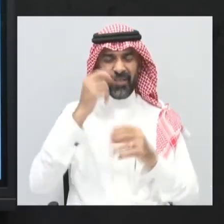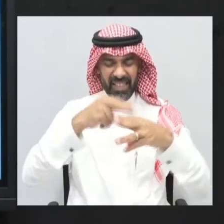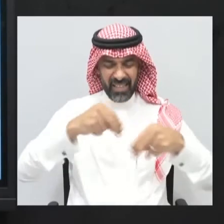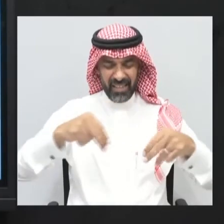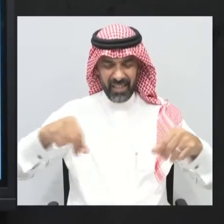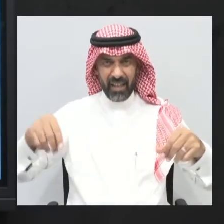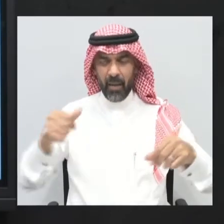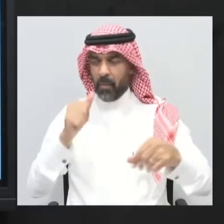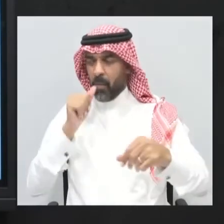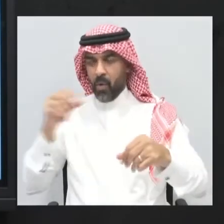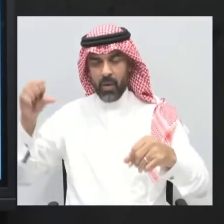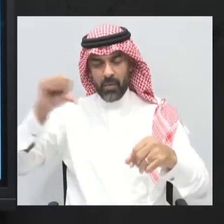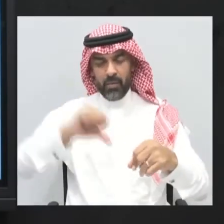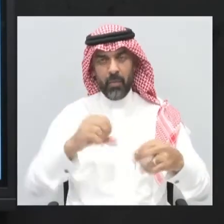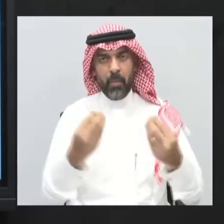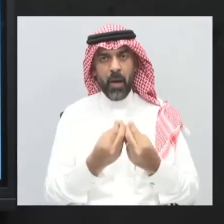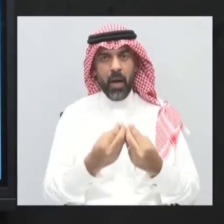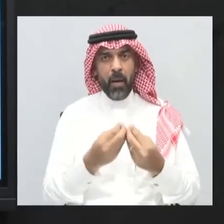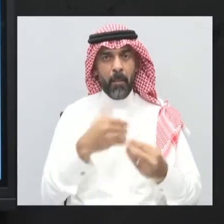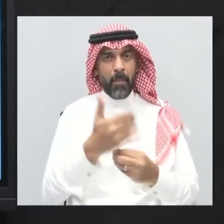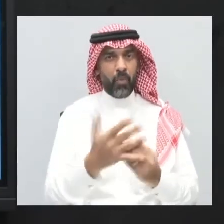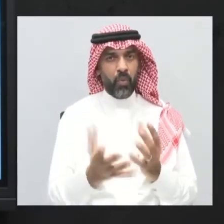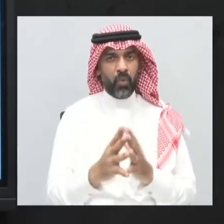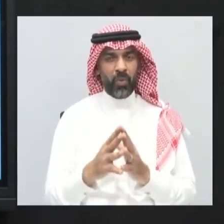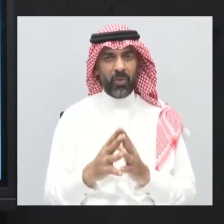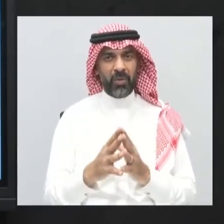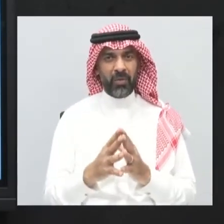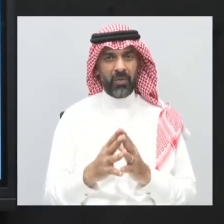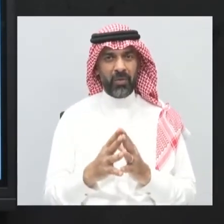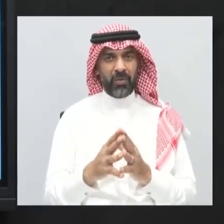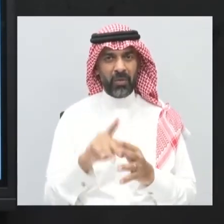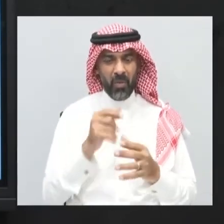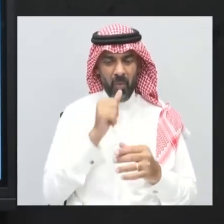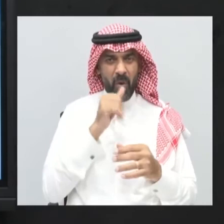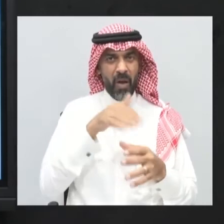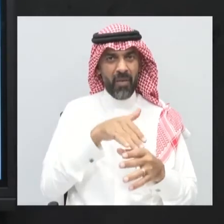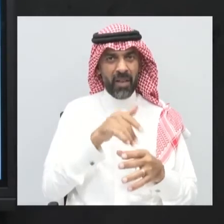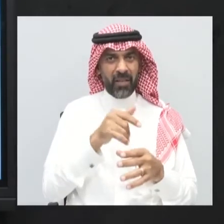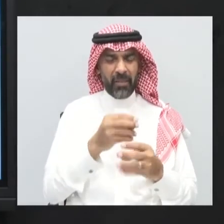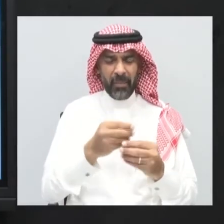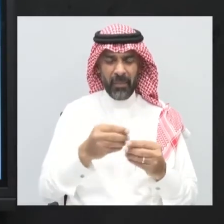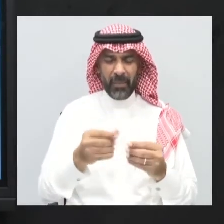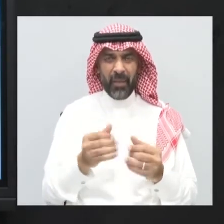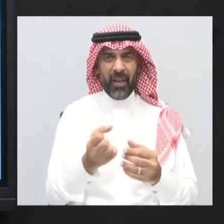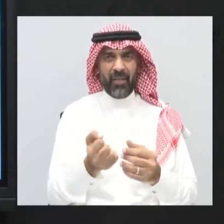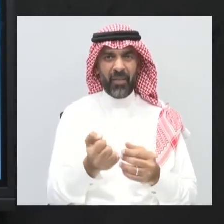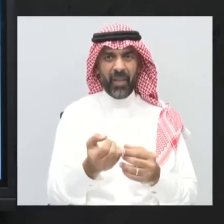or in something dry? What happens to this dry thing? What happens to it? It becomes wet, right? So when rain fell